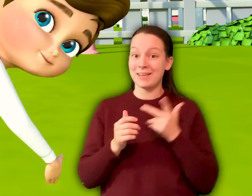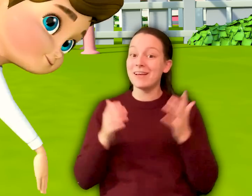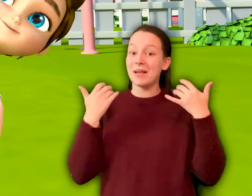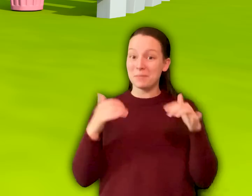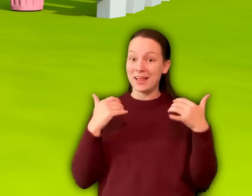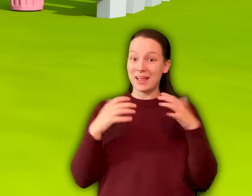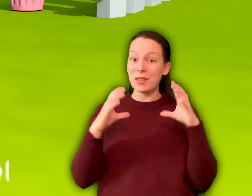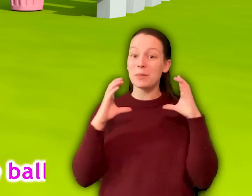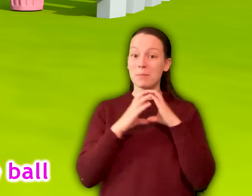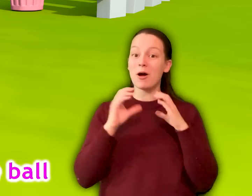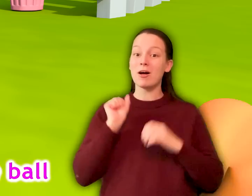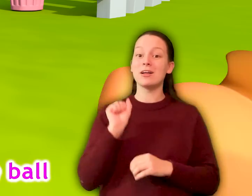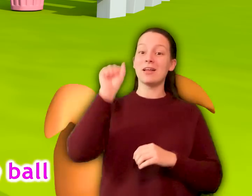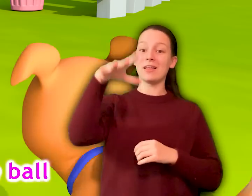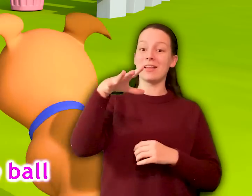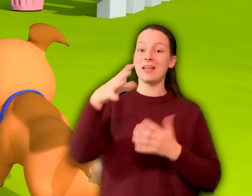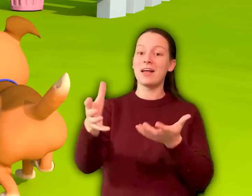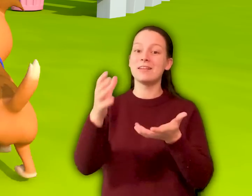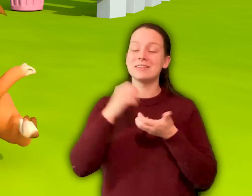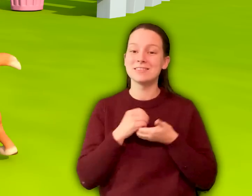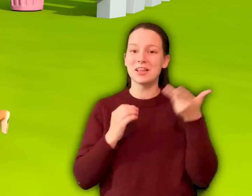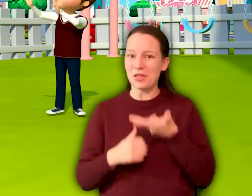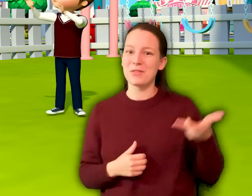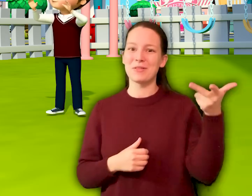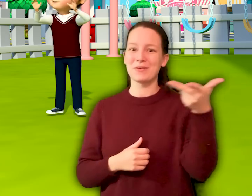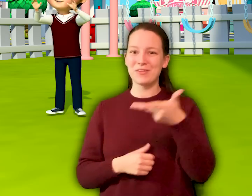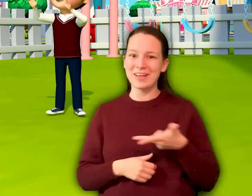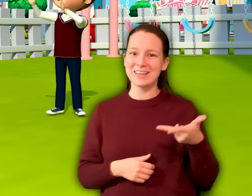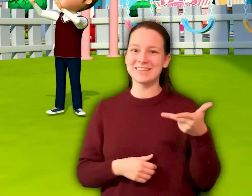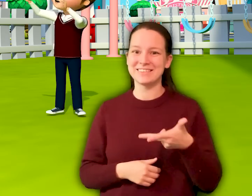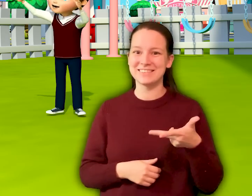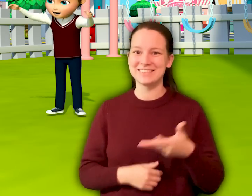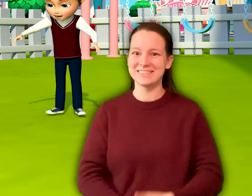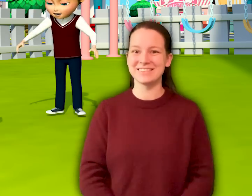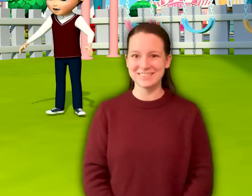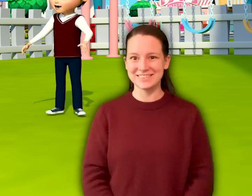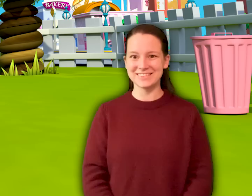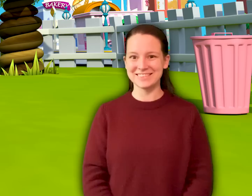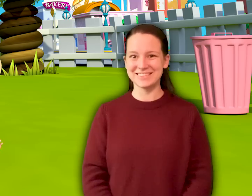all then play together with the ball all of us